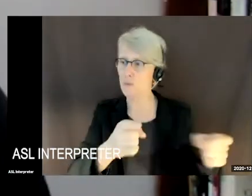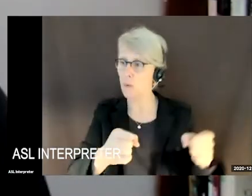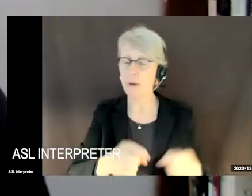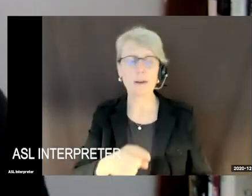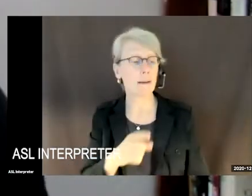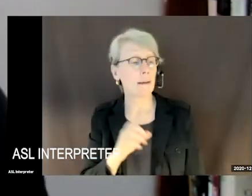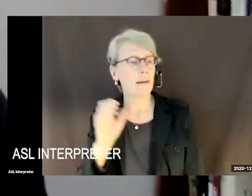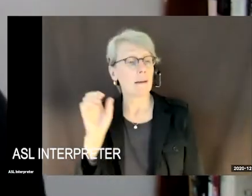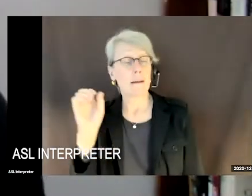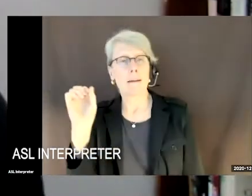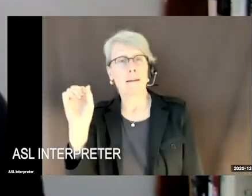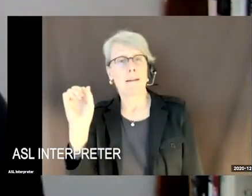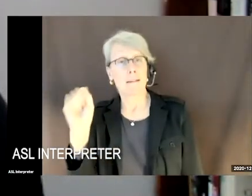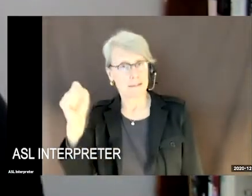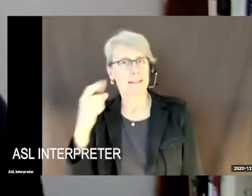Yes, I think they are.